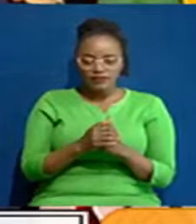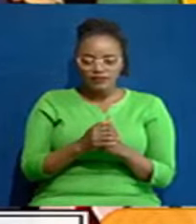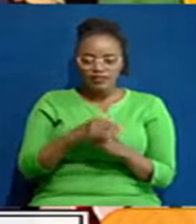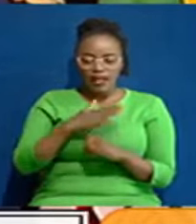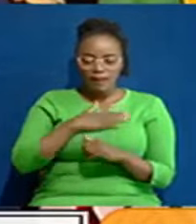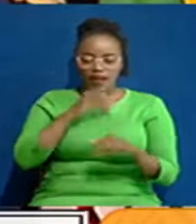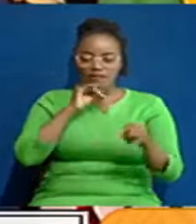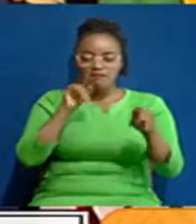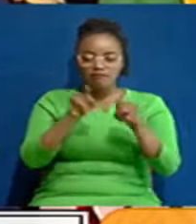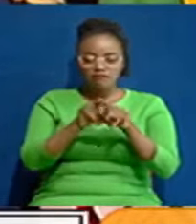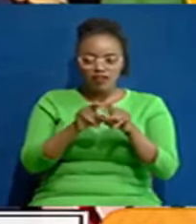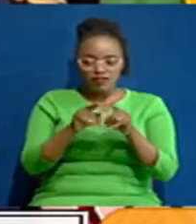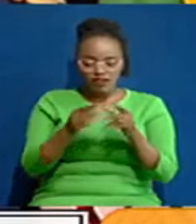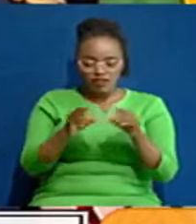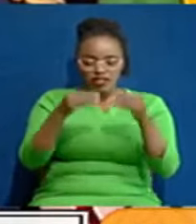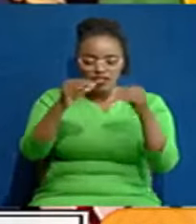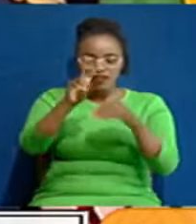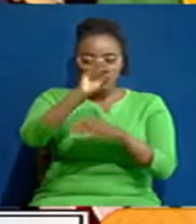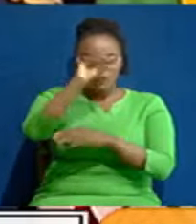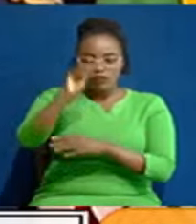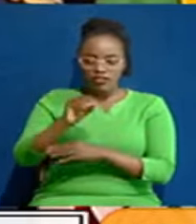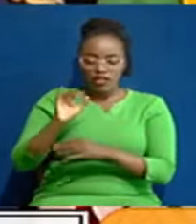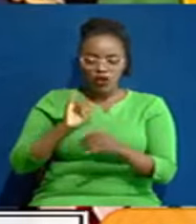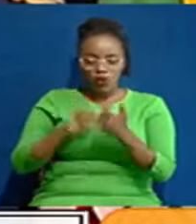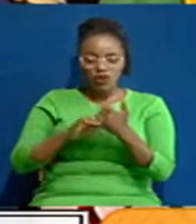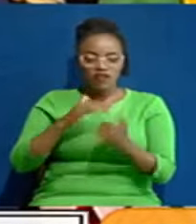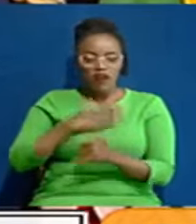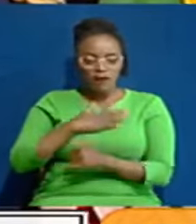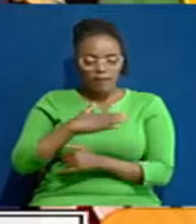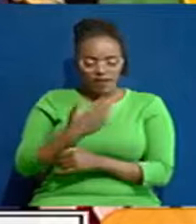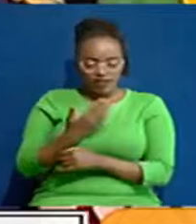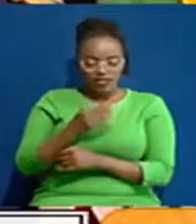My late brother gave 2% to my wife, Pastor Dacus,